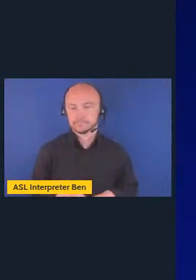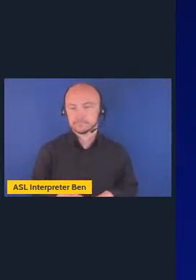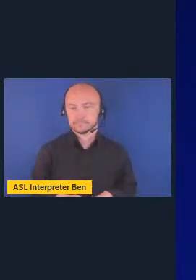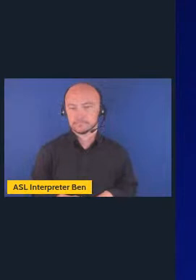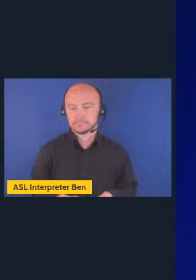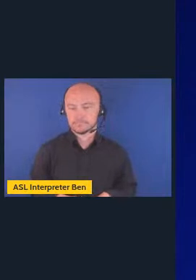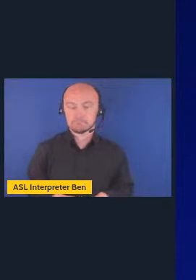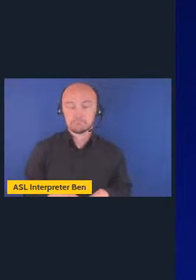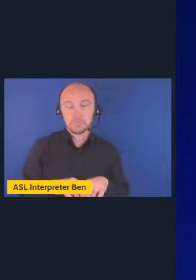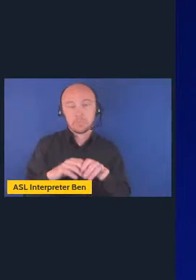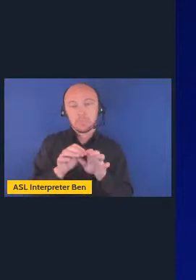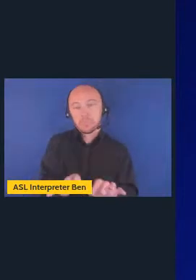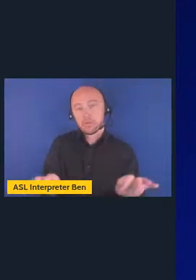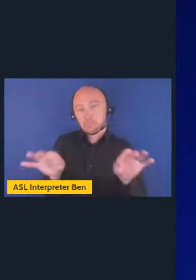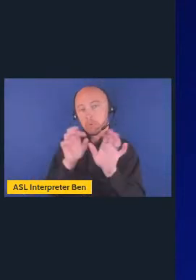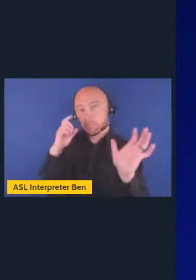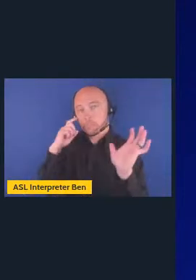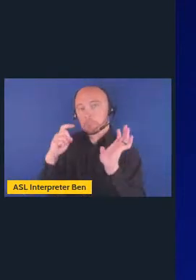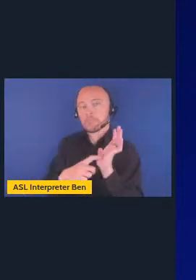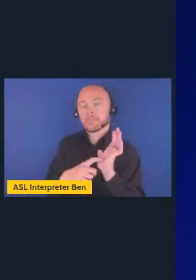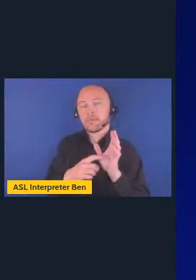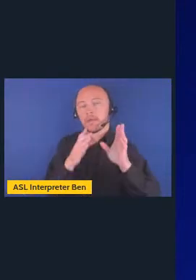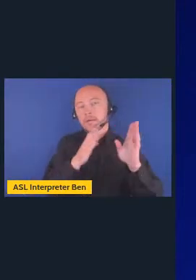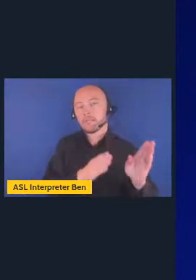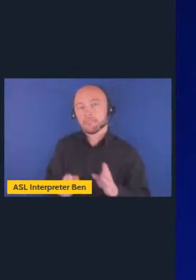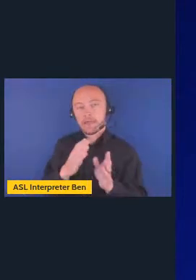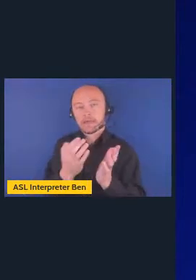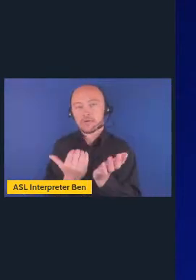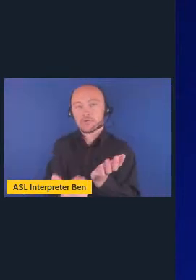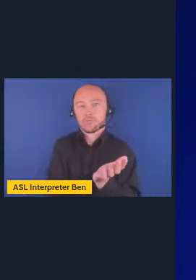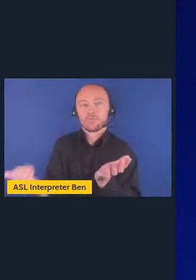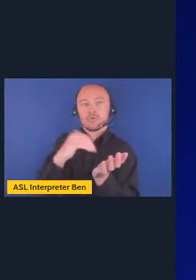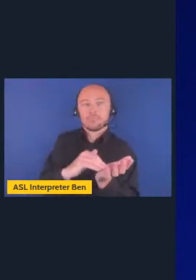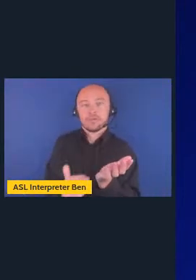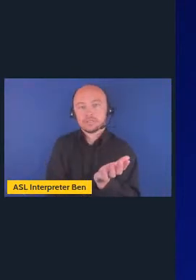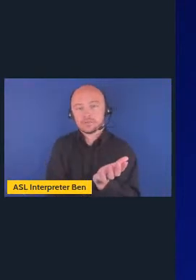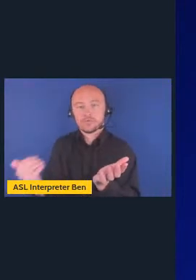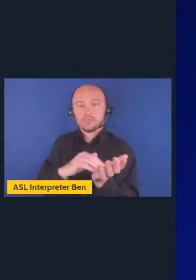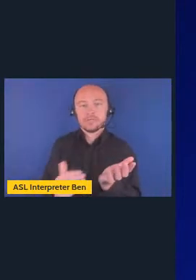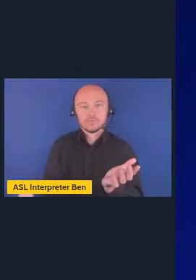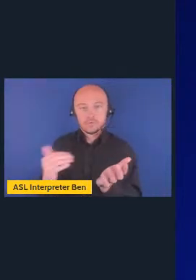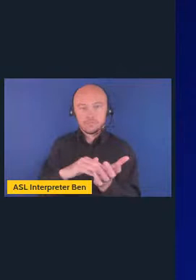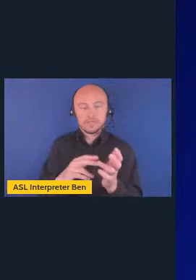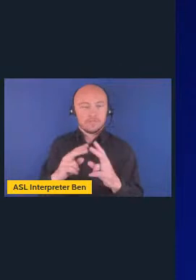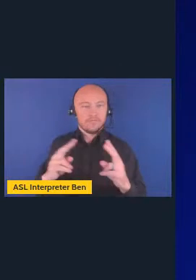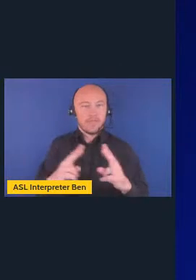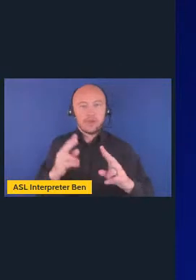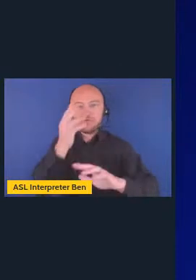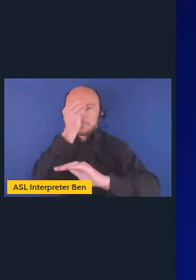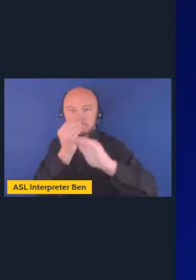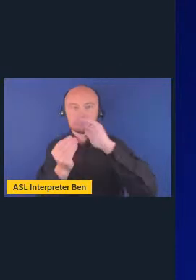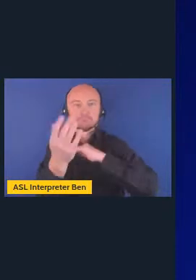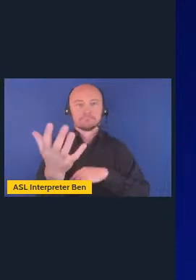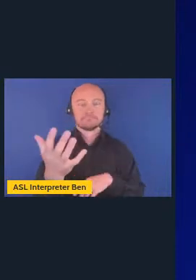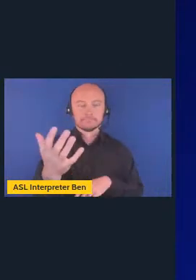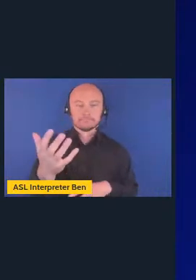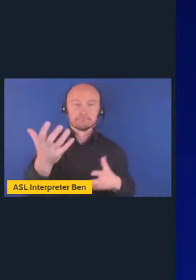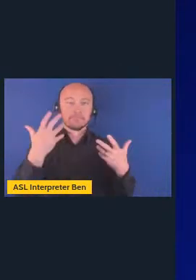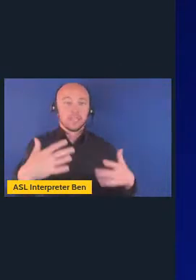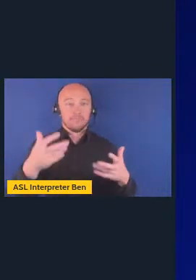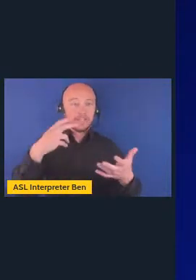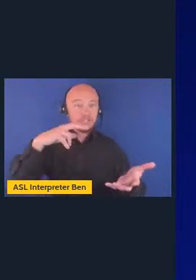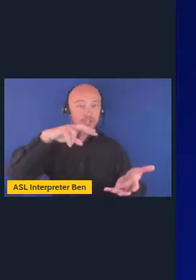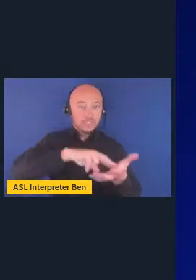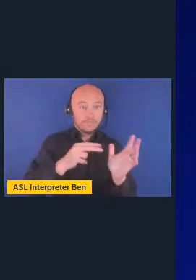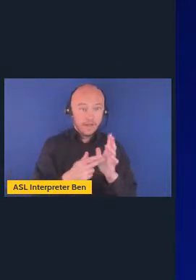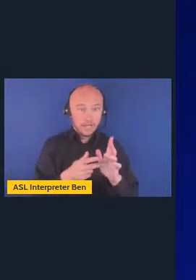The important point here is that a pattern repeats in a predictable manner. Once defined, everywhere you see